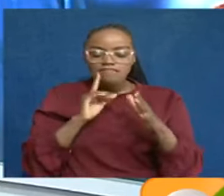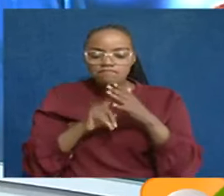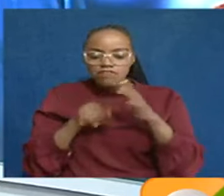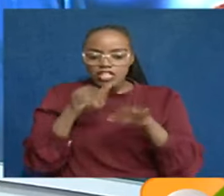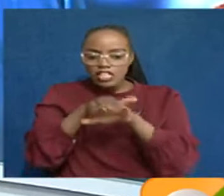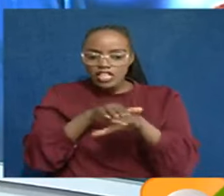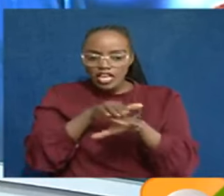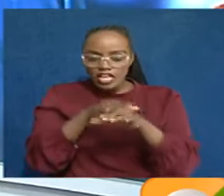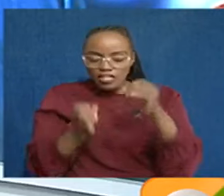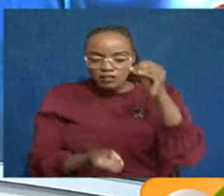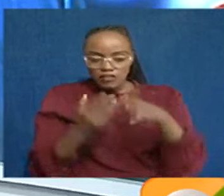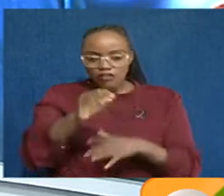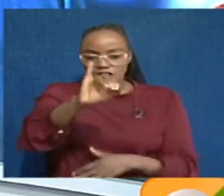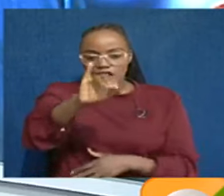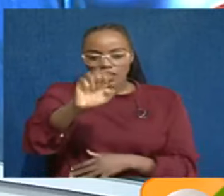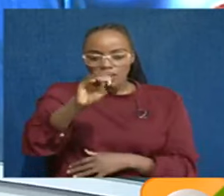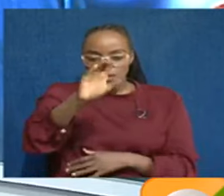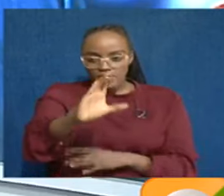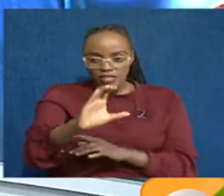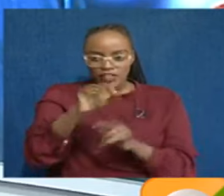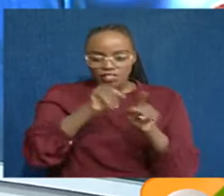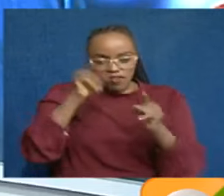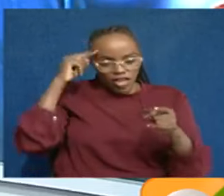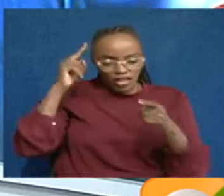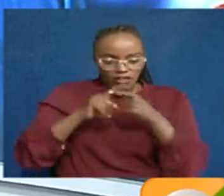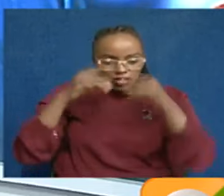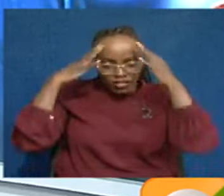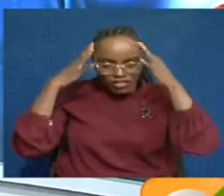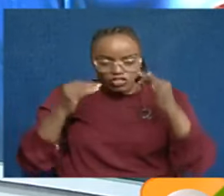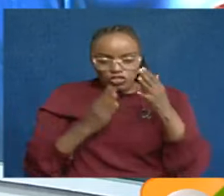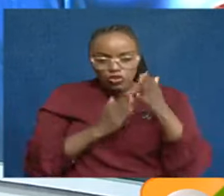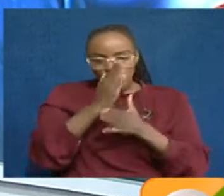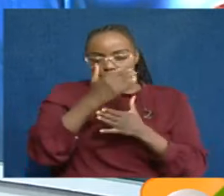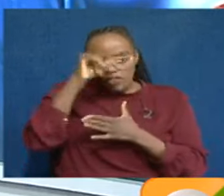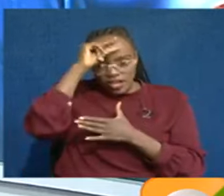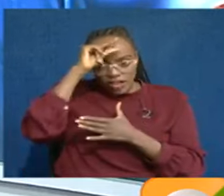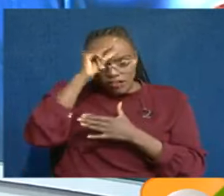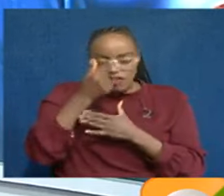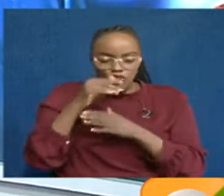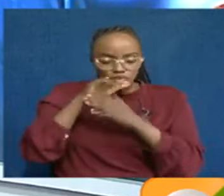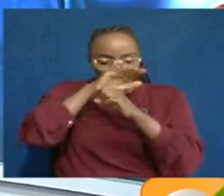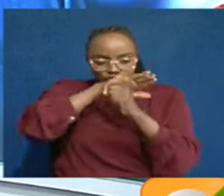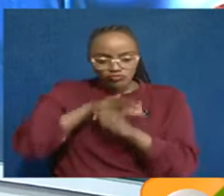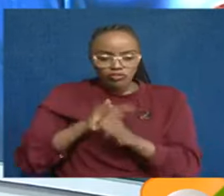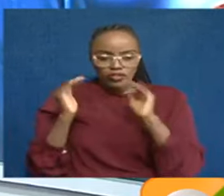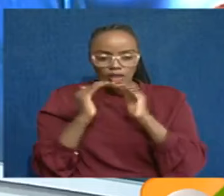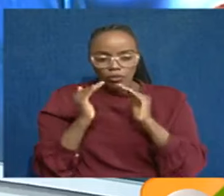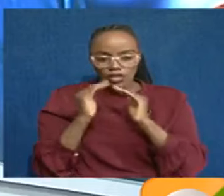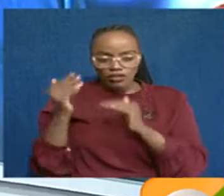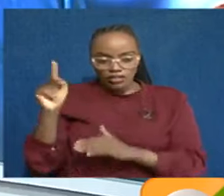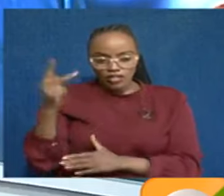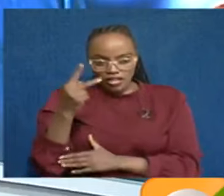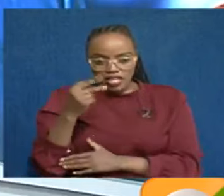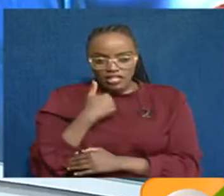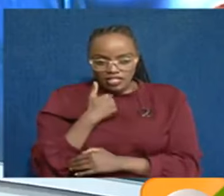in forming the IEBC is a deliberate move by the state to stifle democracy in Kenya. They